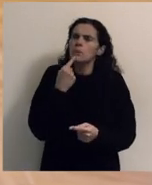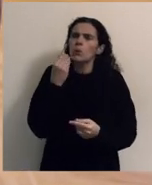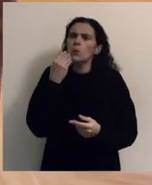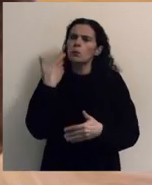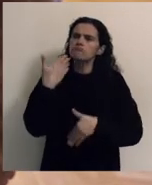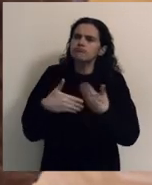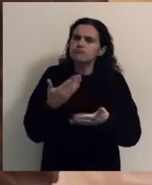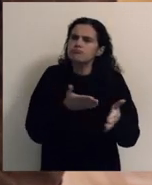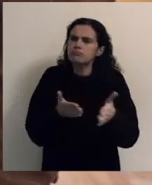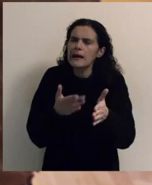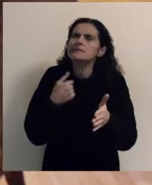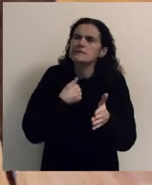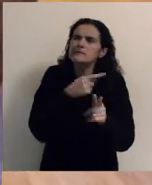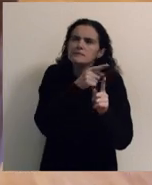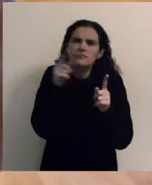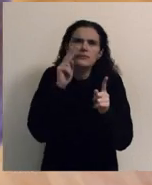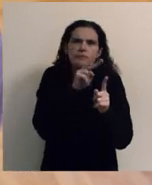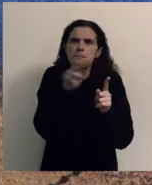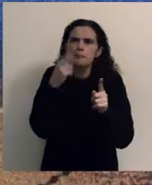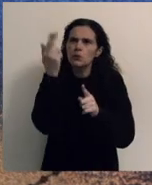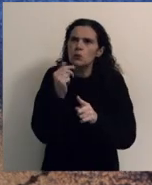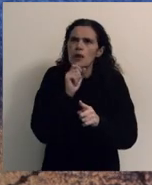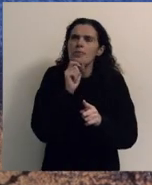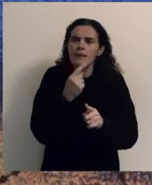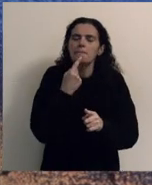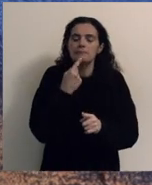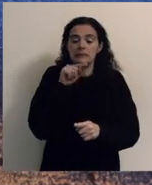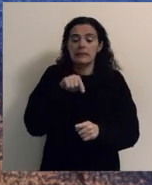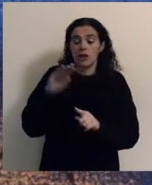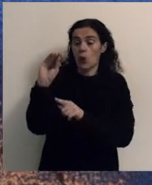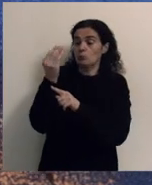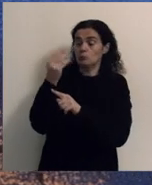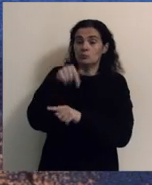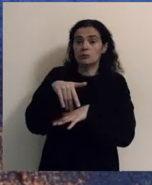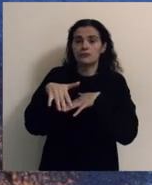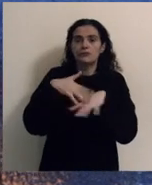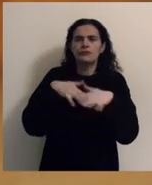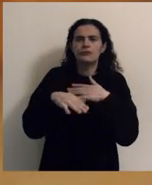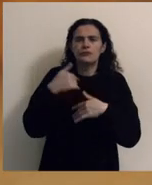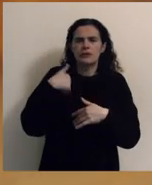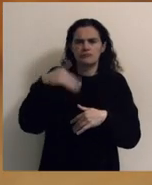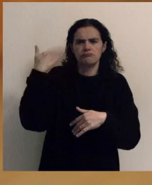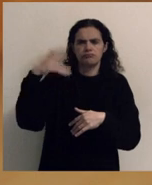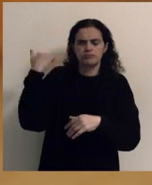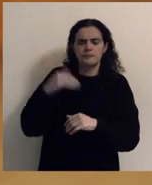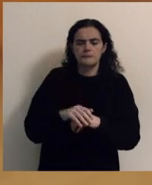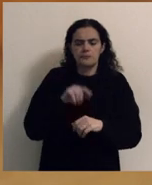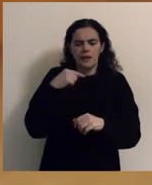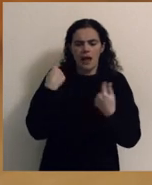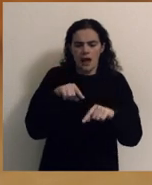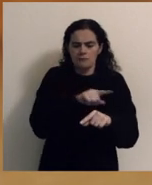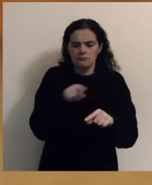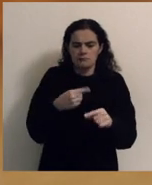trajectory among these paintings. This object, which is done on masonite, which